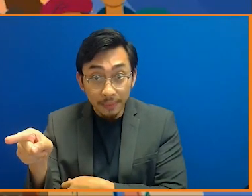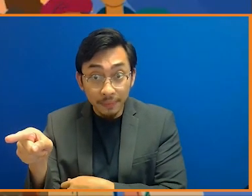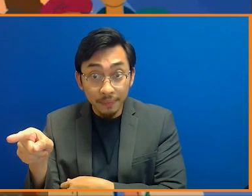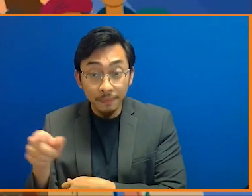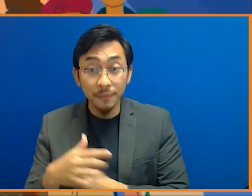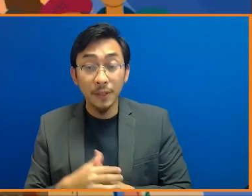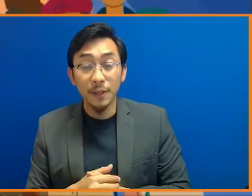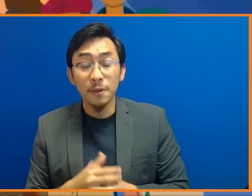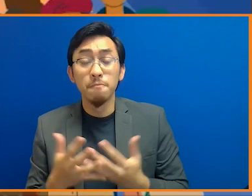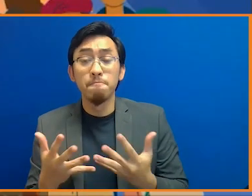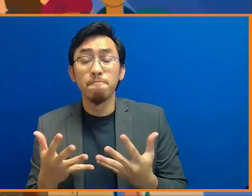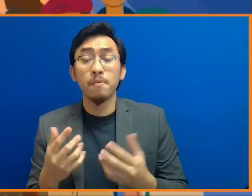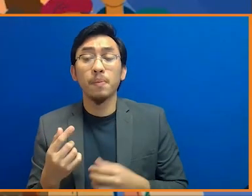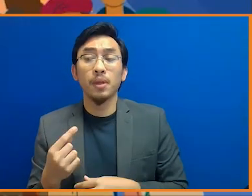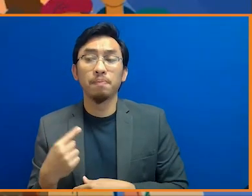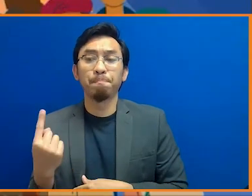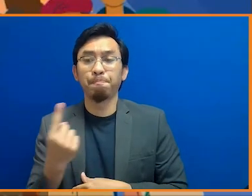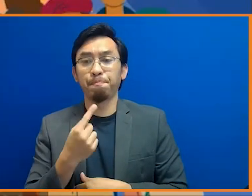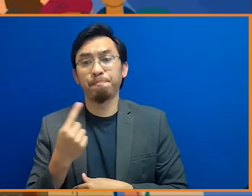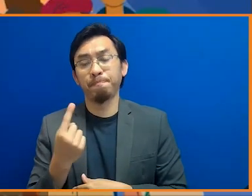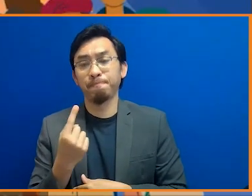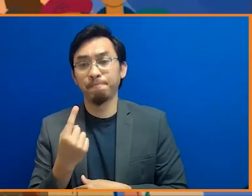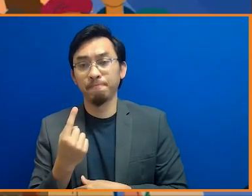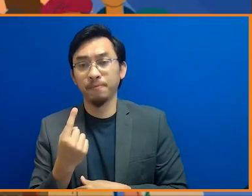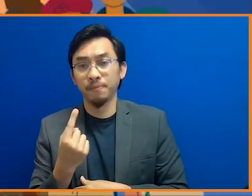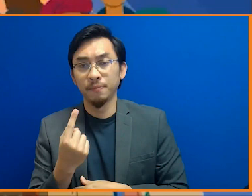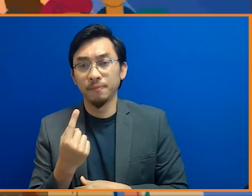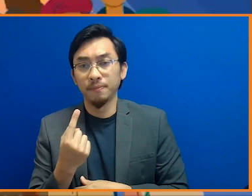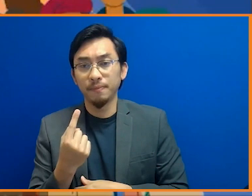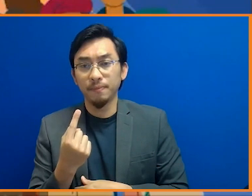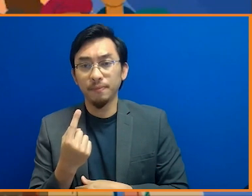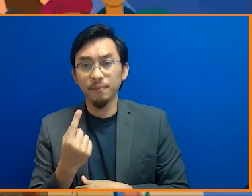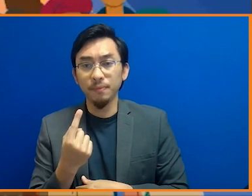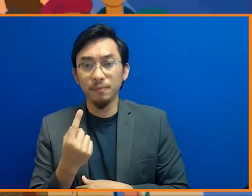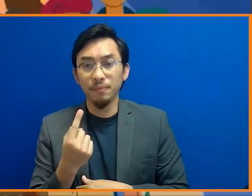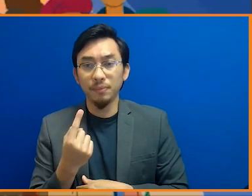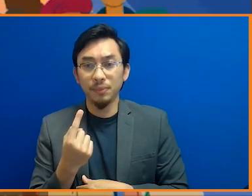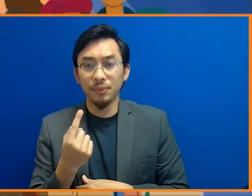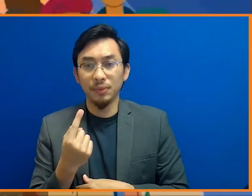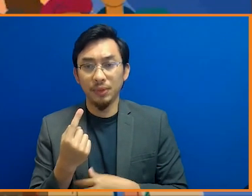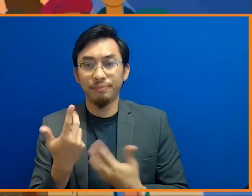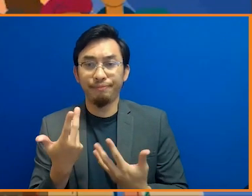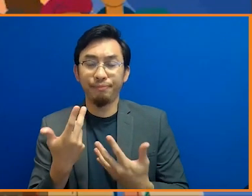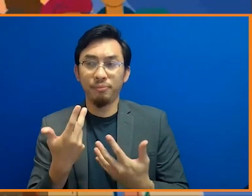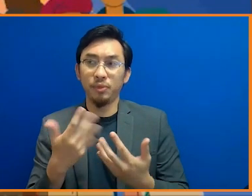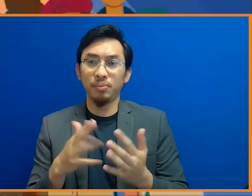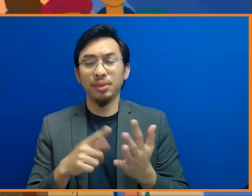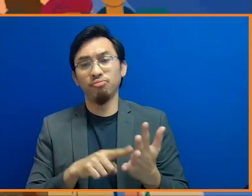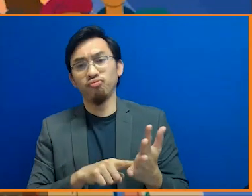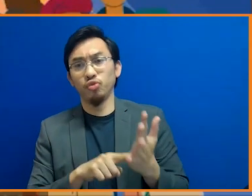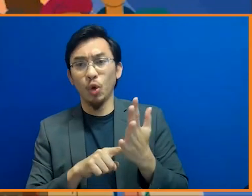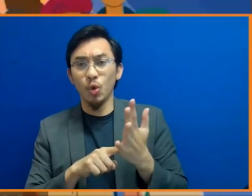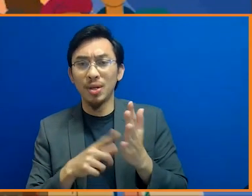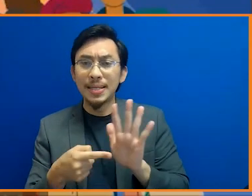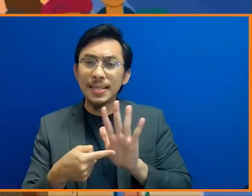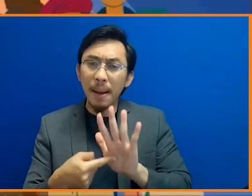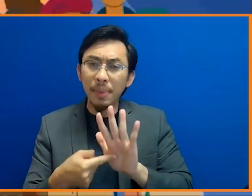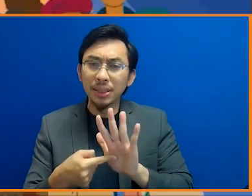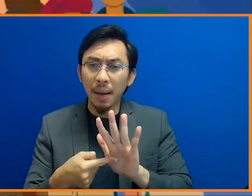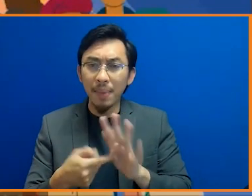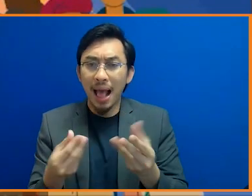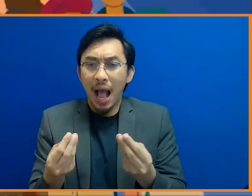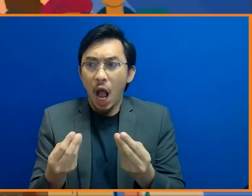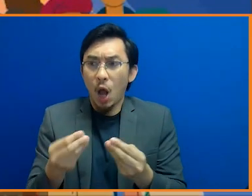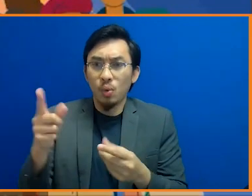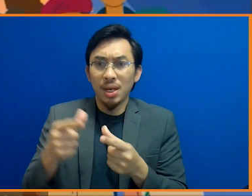country. So we already being exposed a lot of examples on